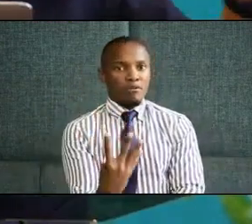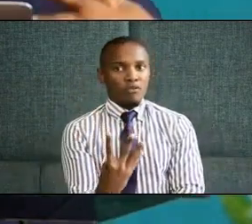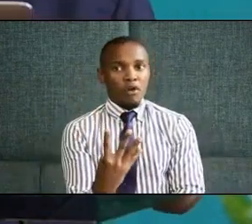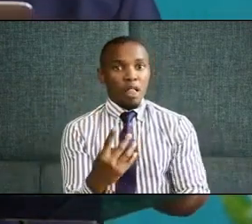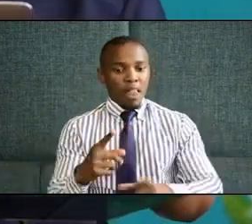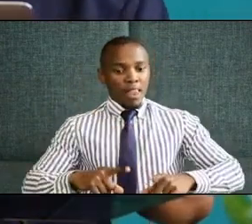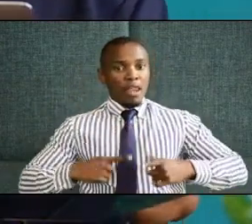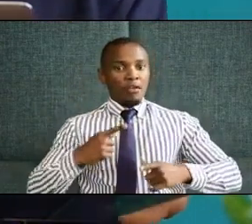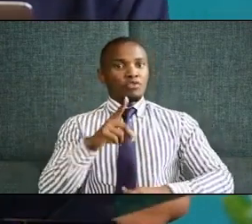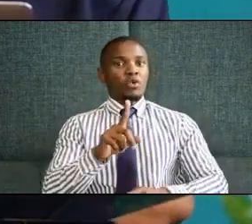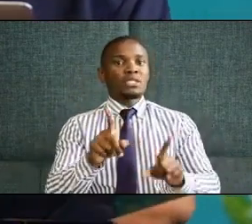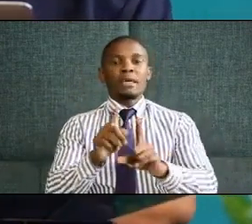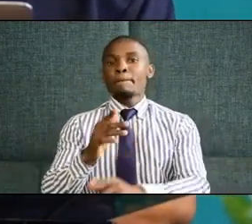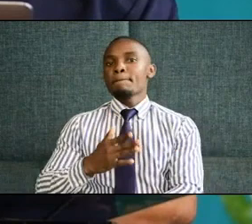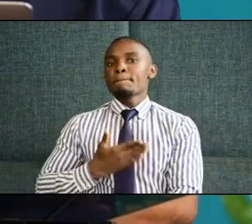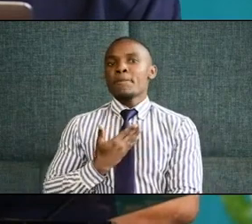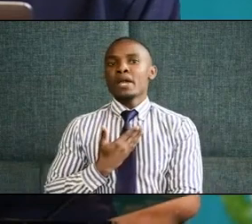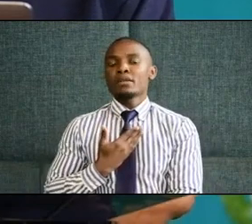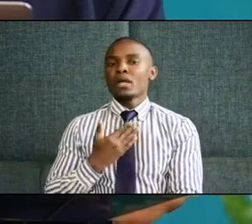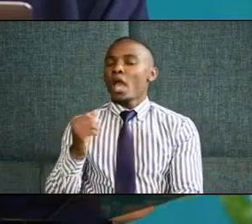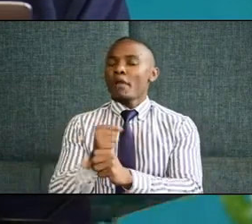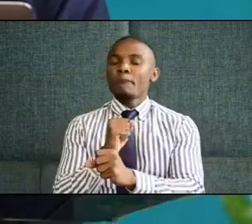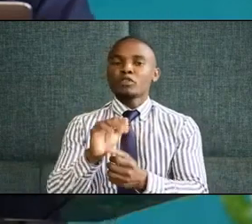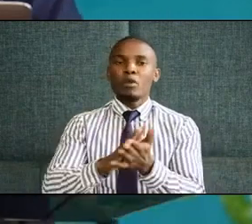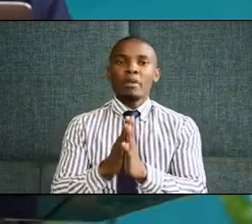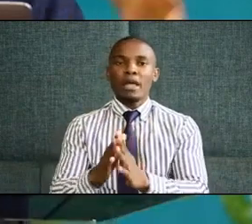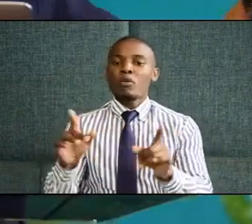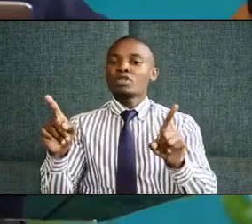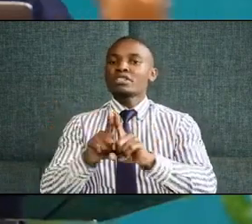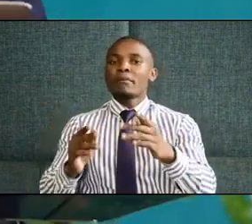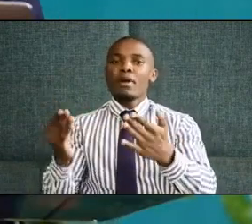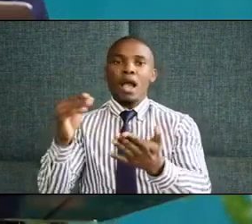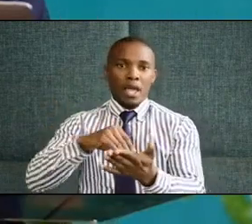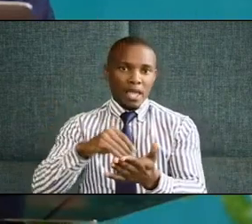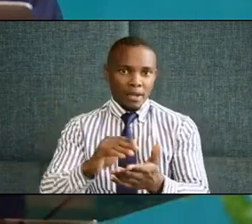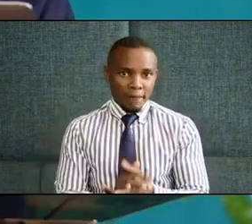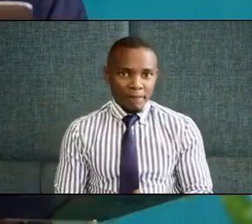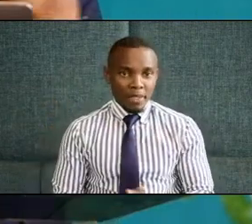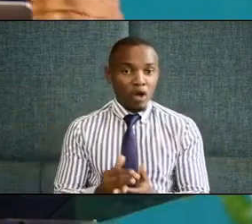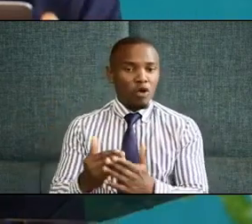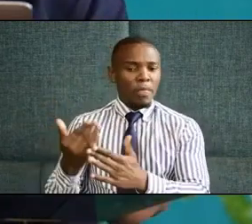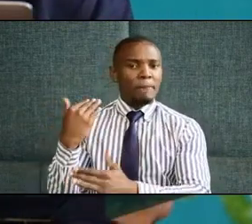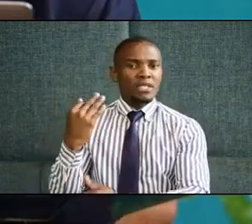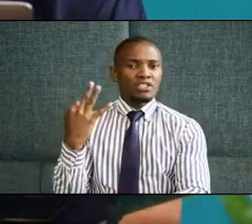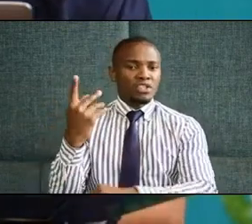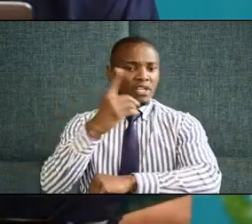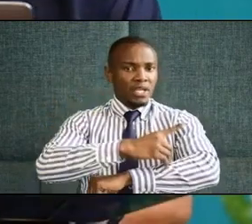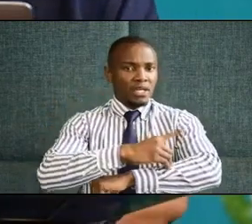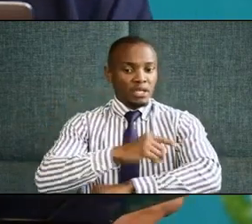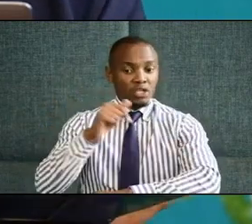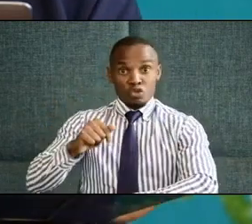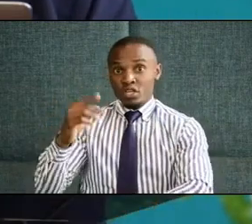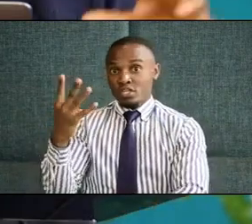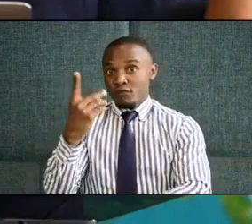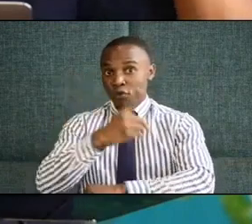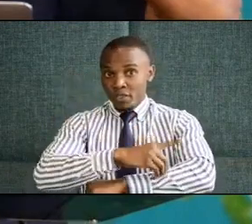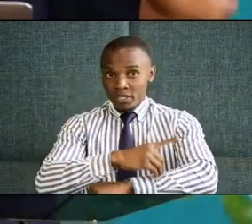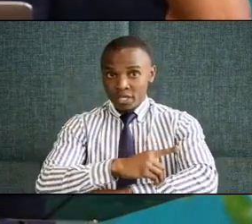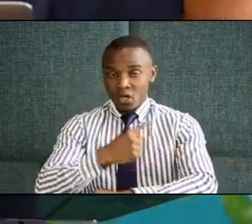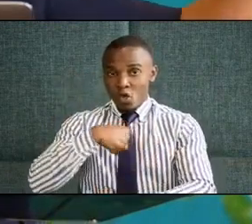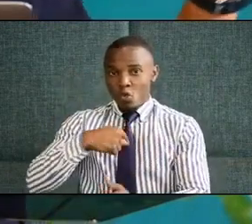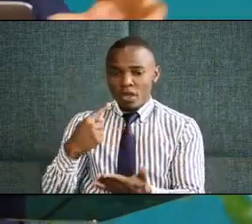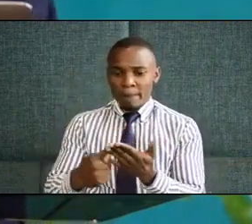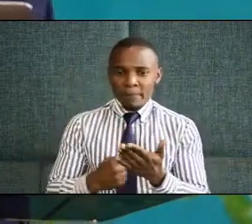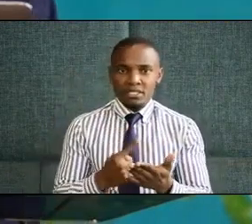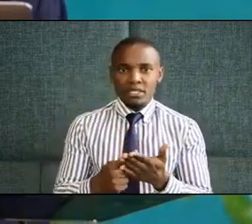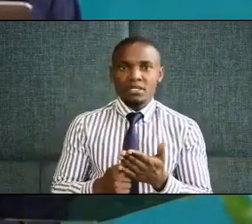your life and mine, will never be the same. Over the past 3 days, the fourth day today, we have been dealing with